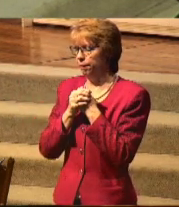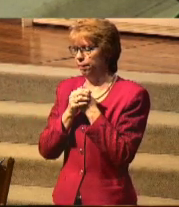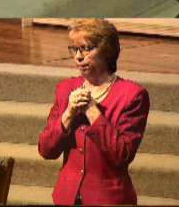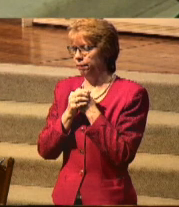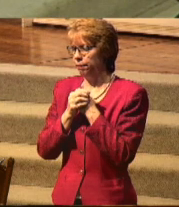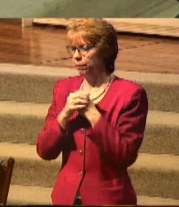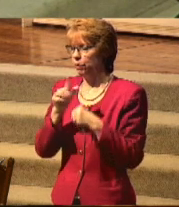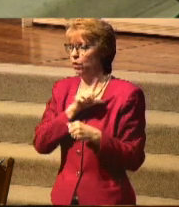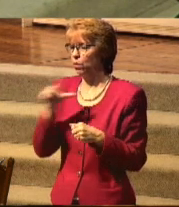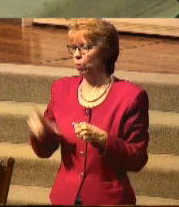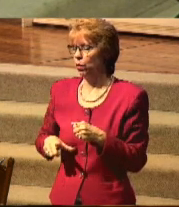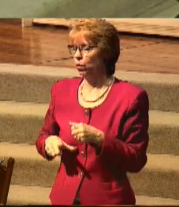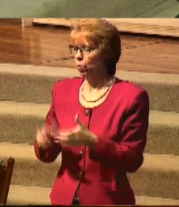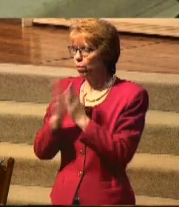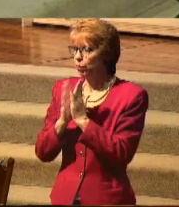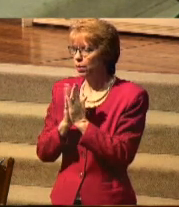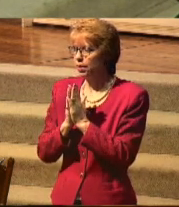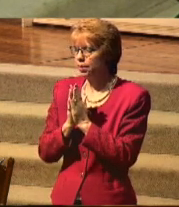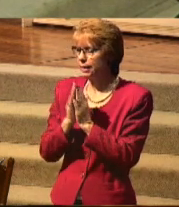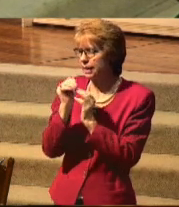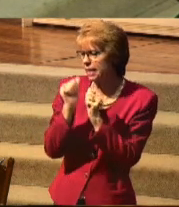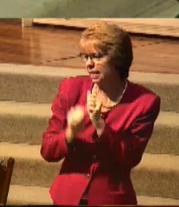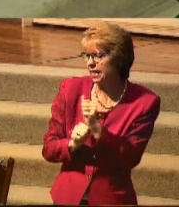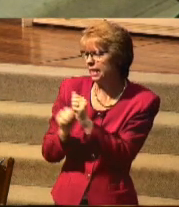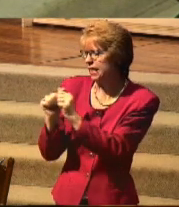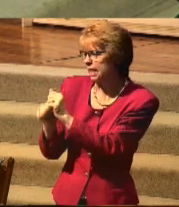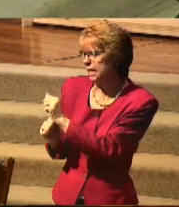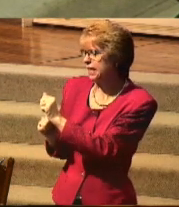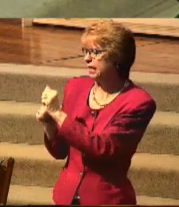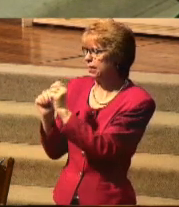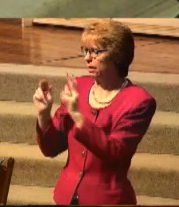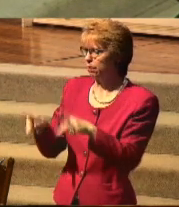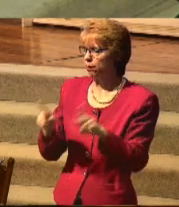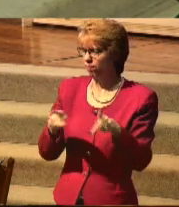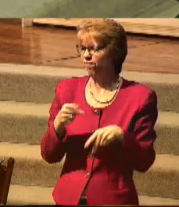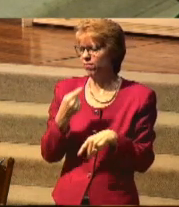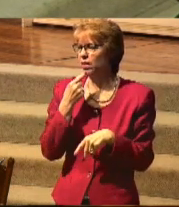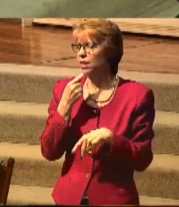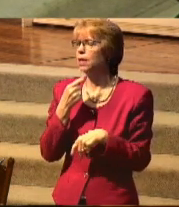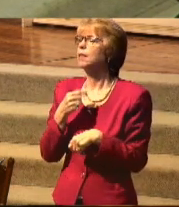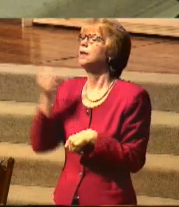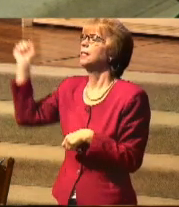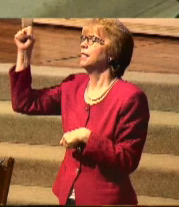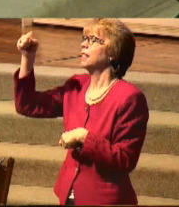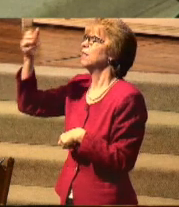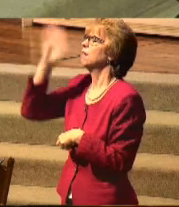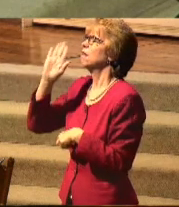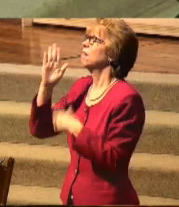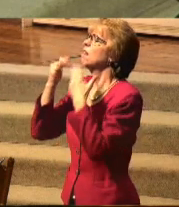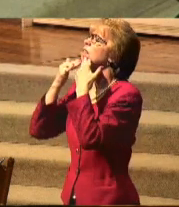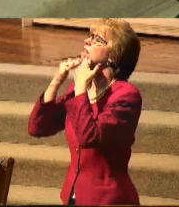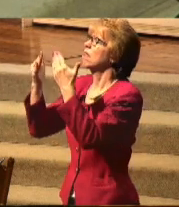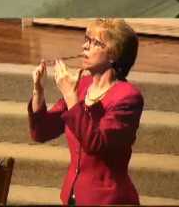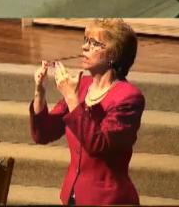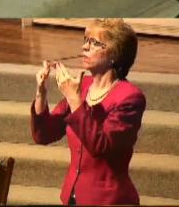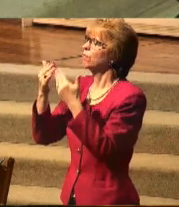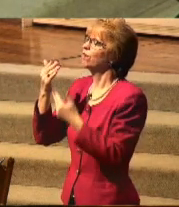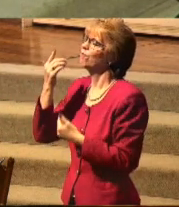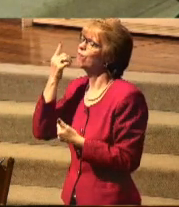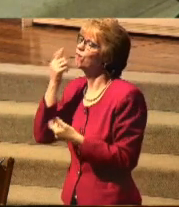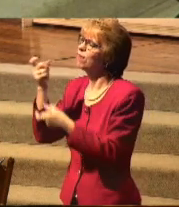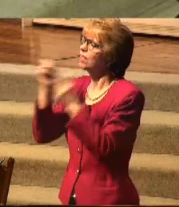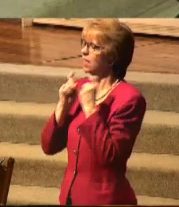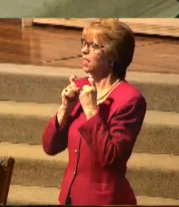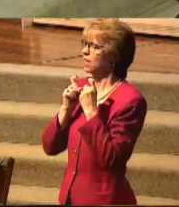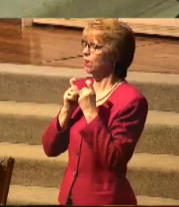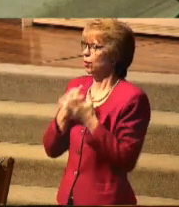Lord, I pray that each and every soul would say, "Yes, God, thank you for the gifts, the treasure that you've given